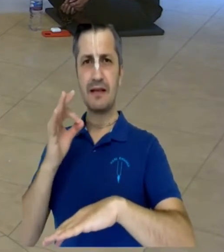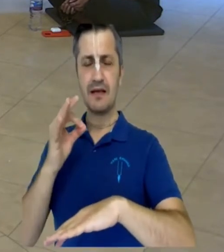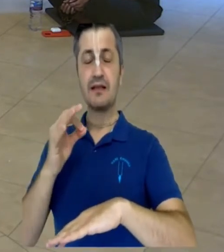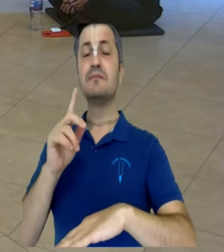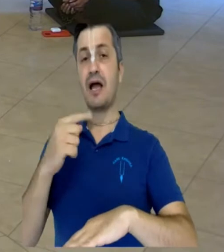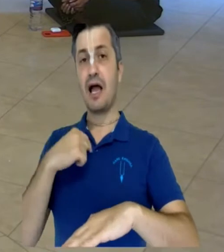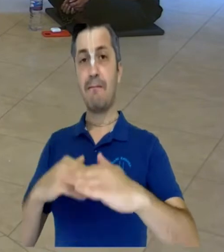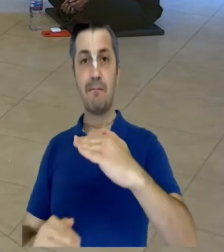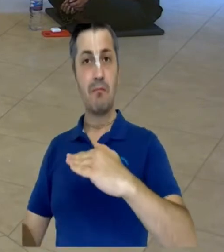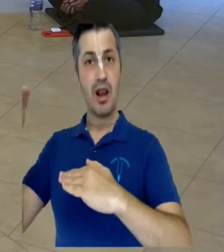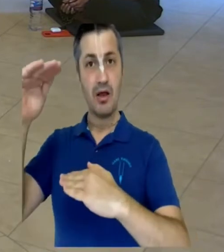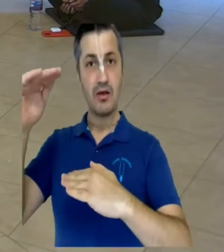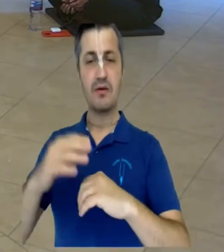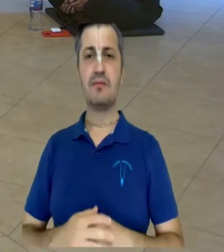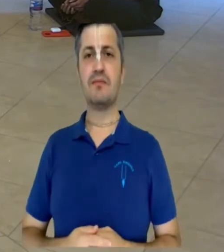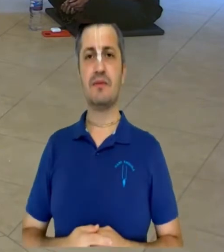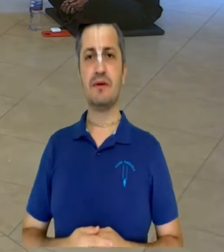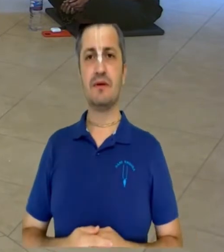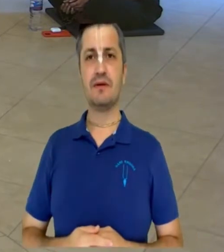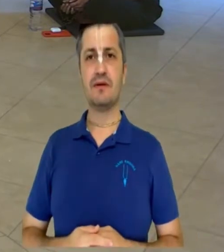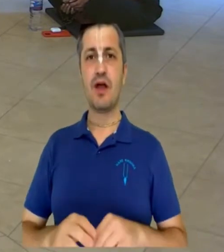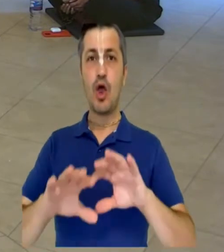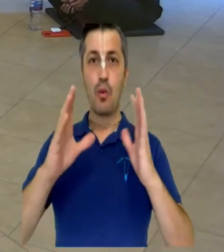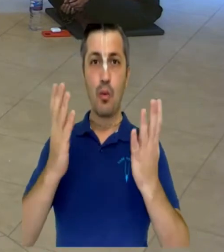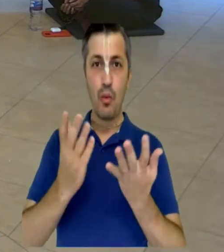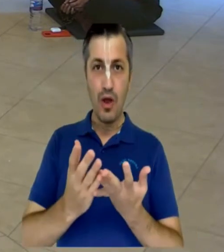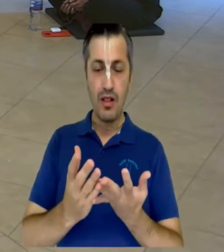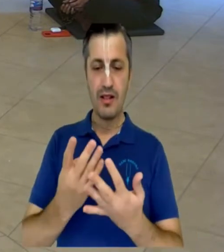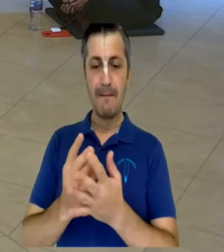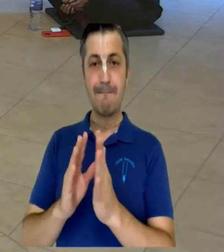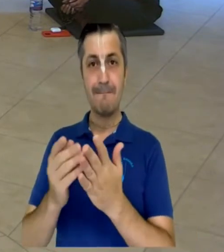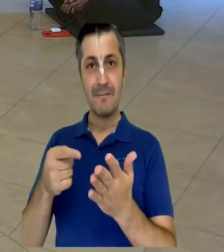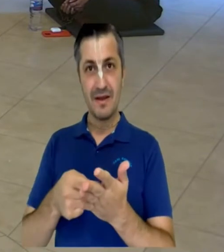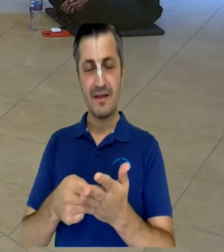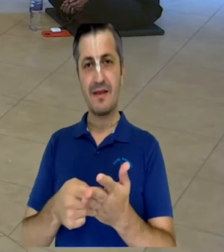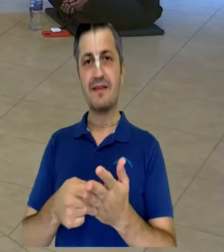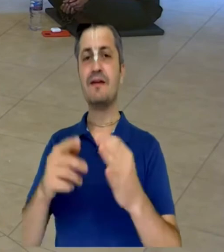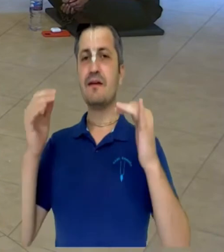am celebrated both in the world and in the Vedas as that Supreme Person.